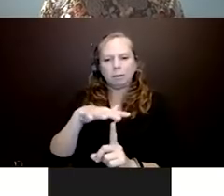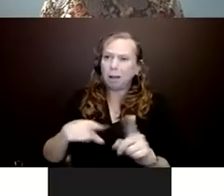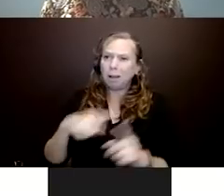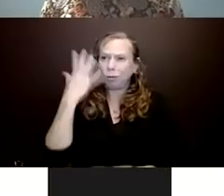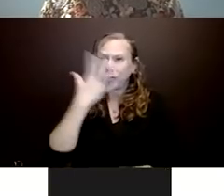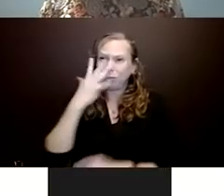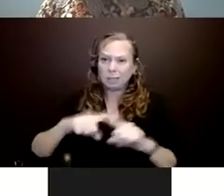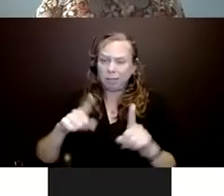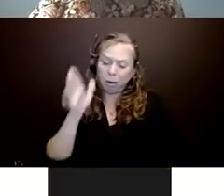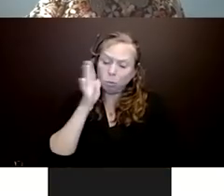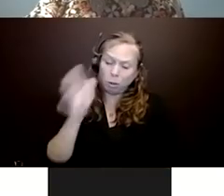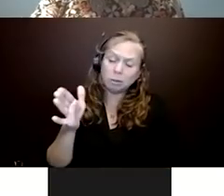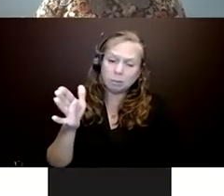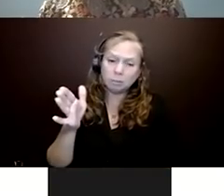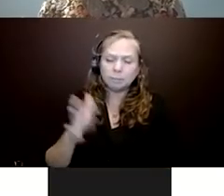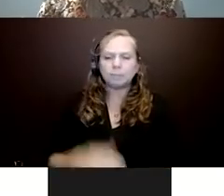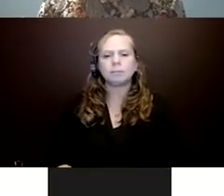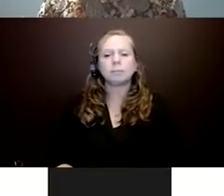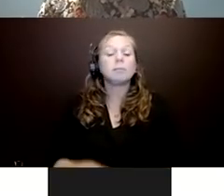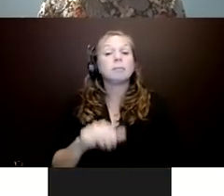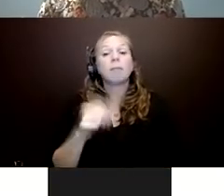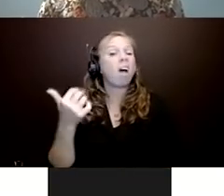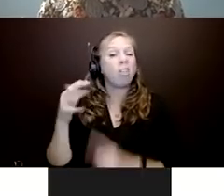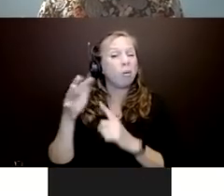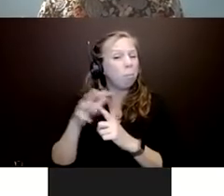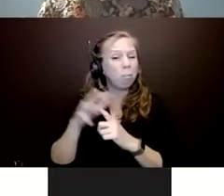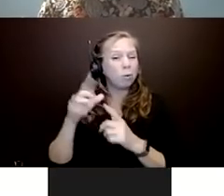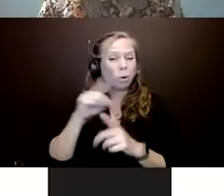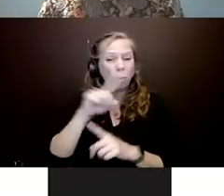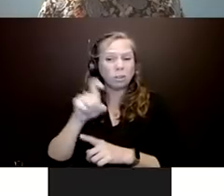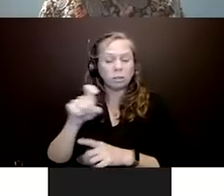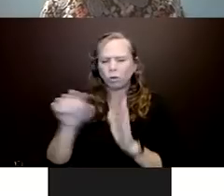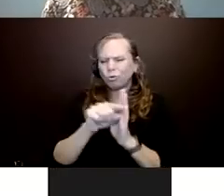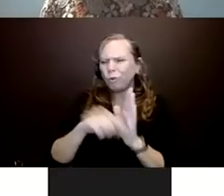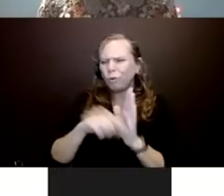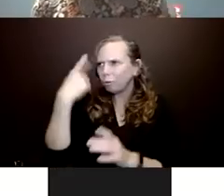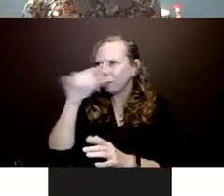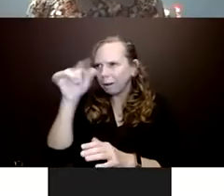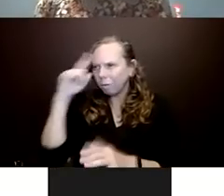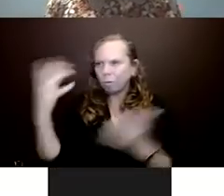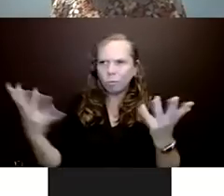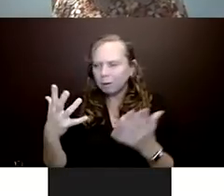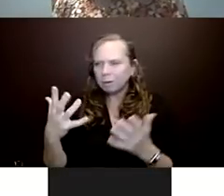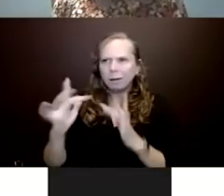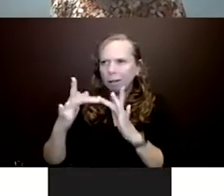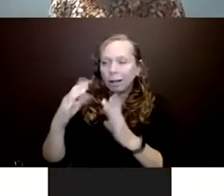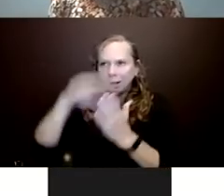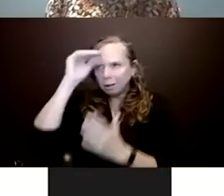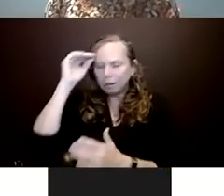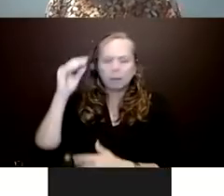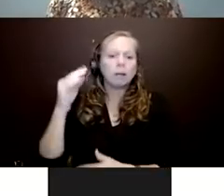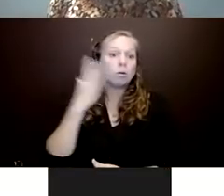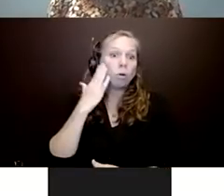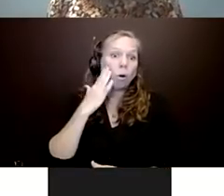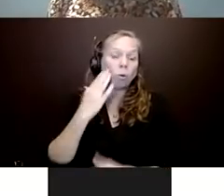much. Another popular question has been about what grading will look like for virtual. As you all know, in the spring we did go